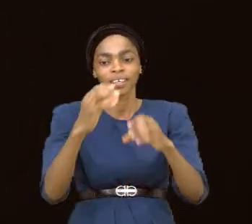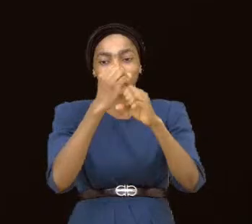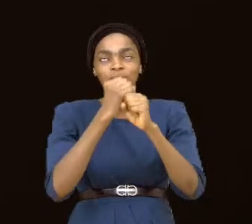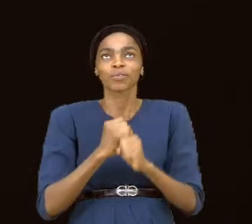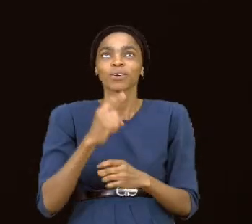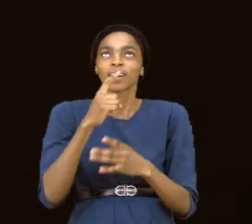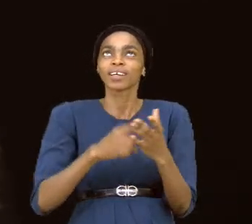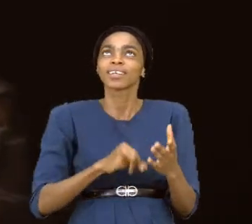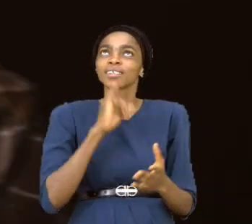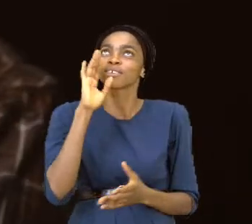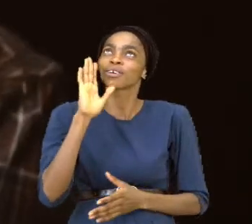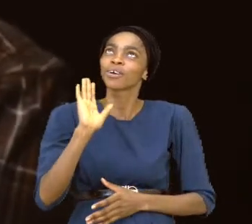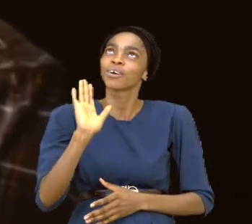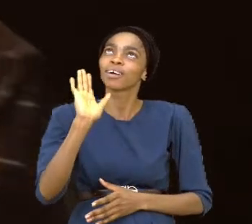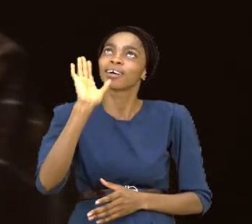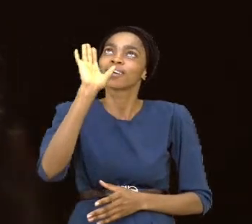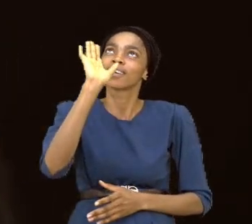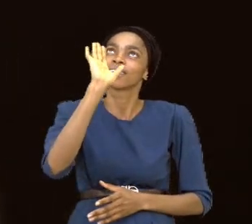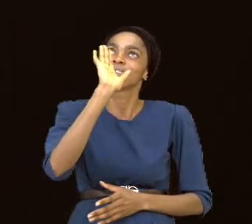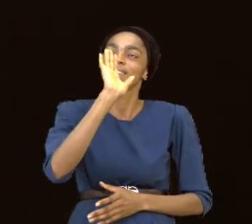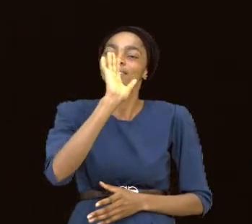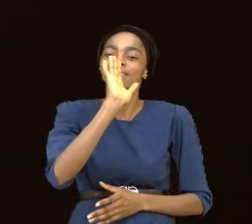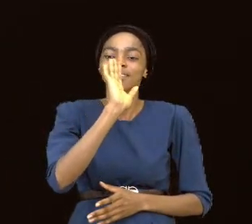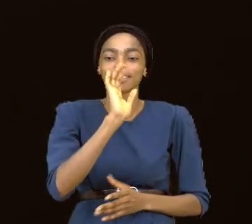Receive what is yours,